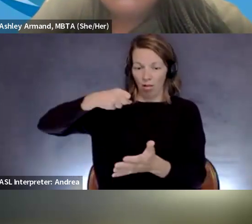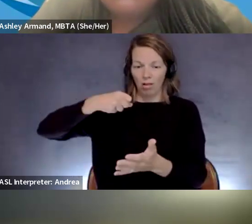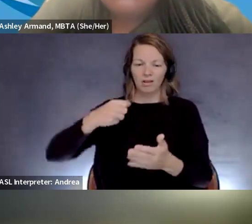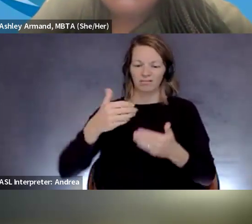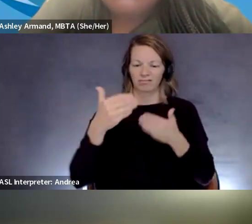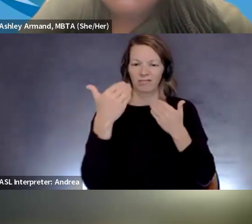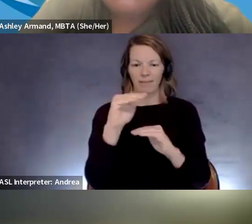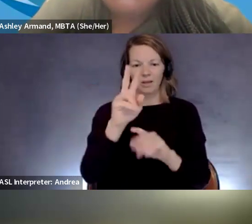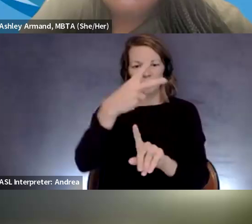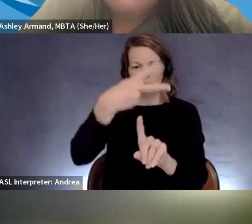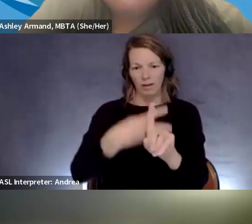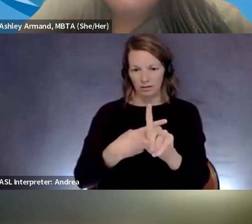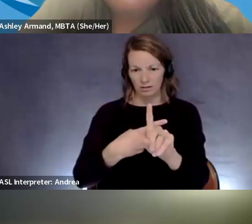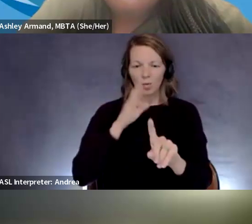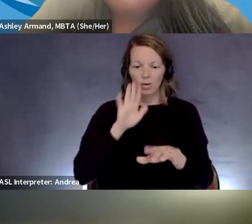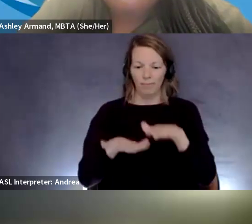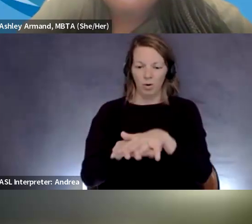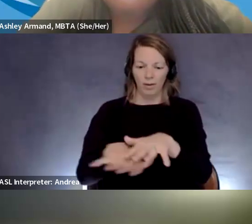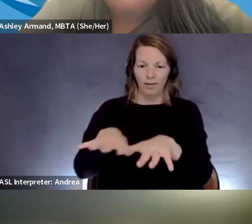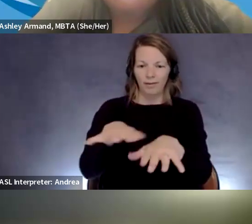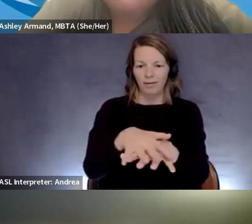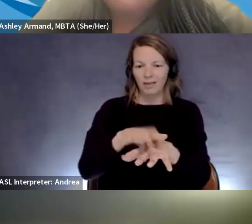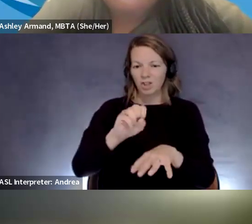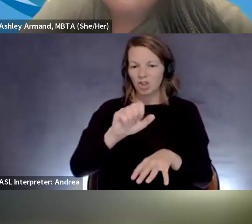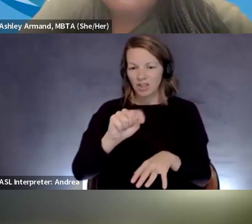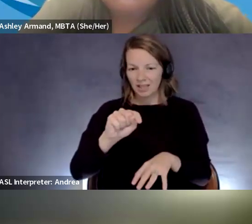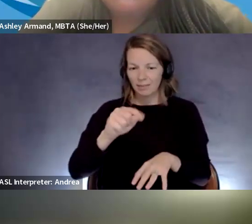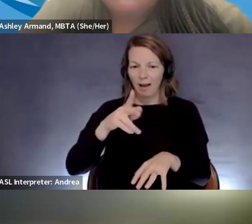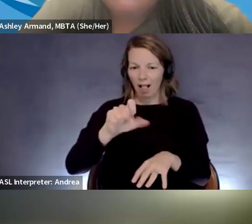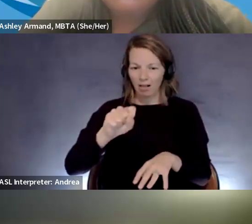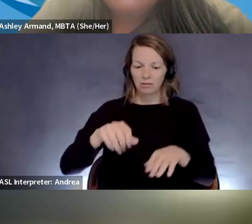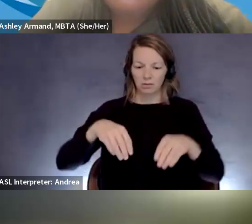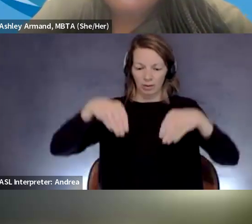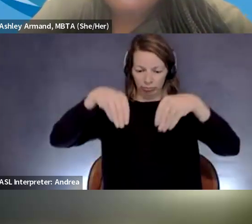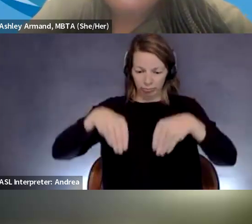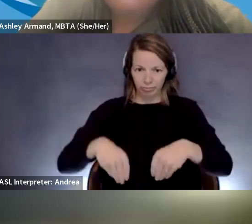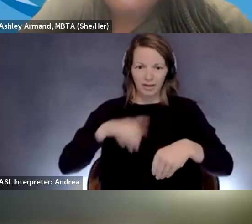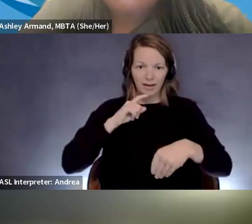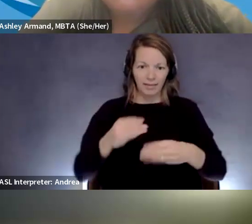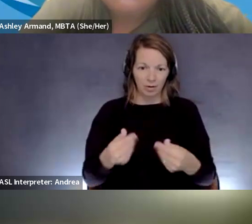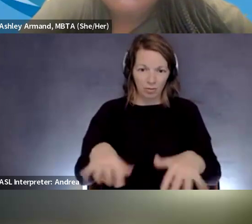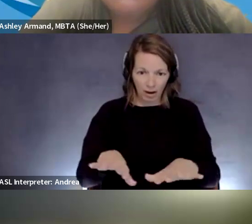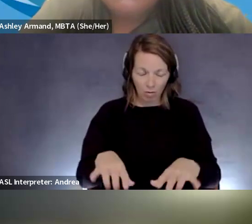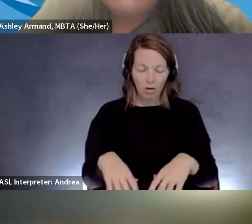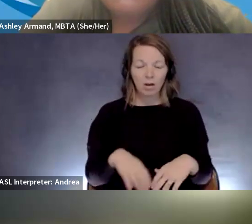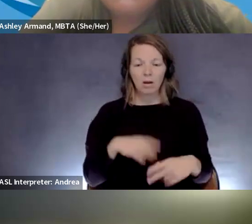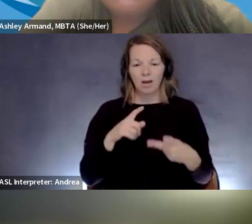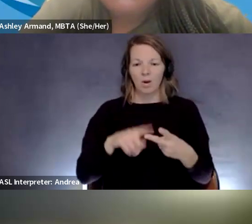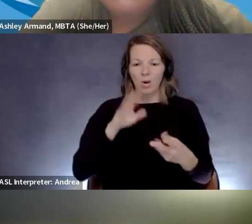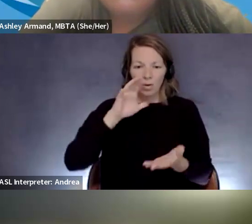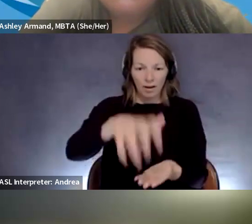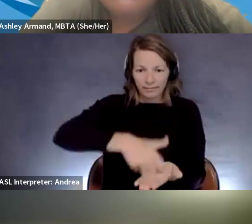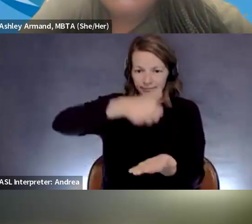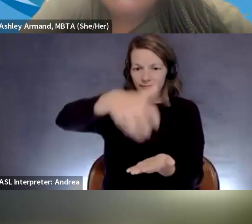put in the sheet piles, which are kind of vibrated, pushed into the ground, as I'm sure some of you know. And then we're going to start to excavate the